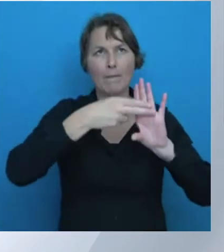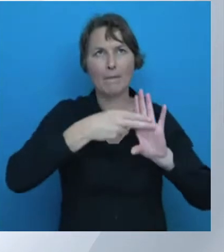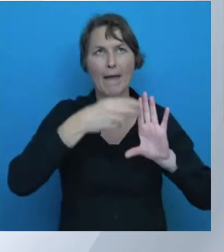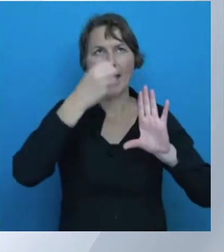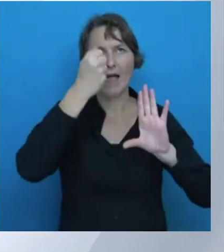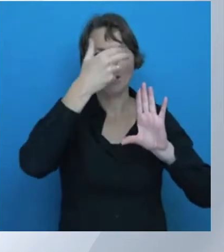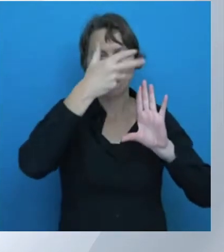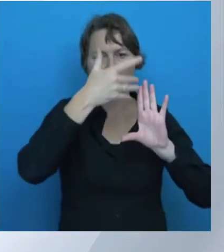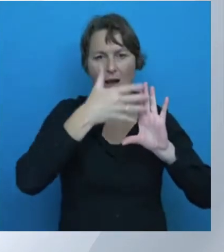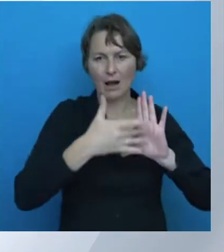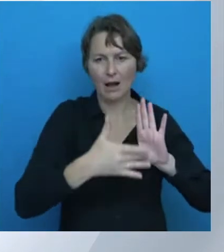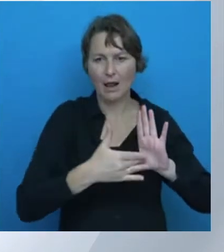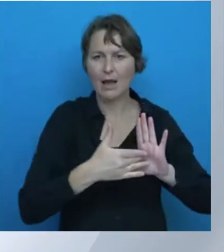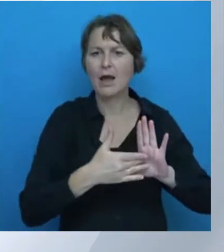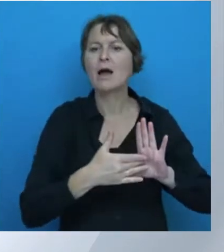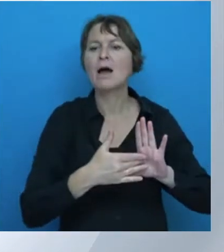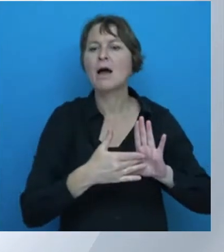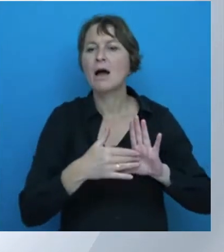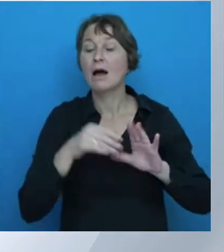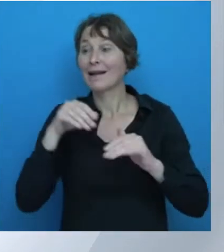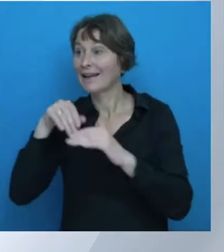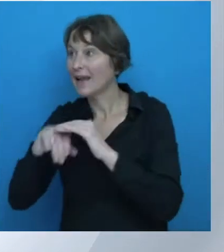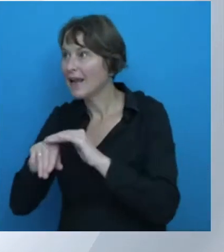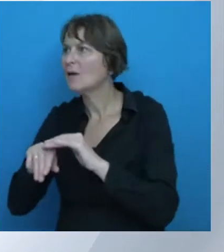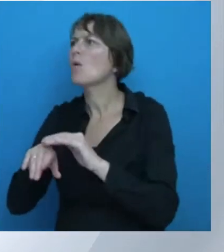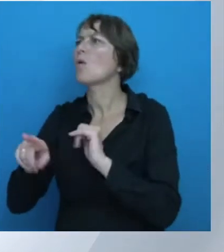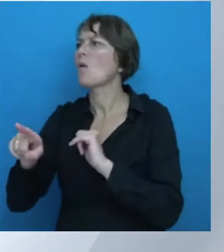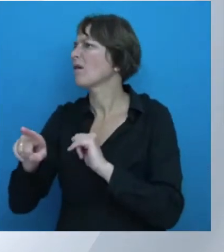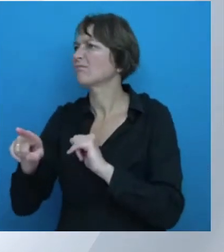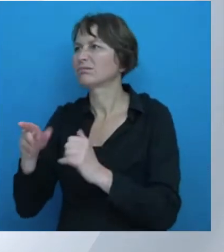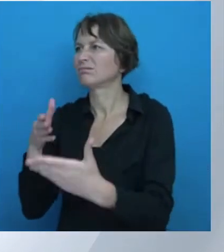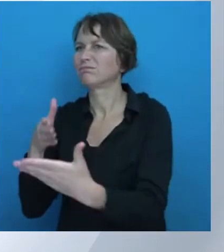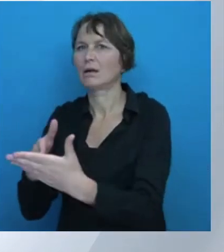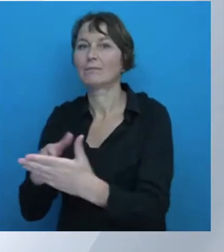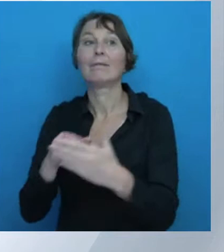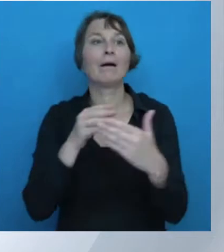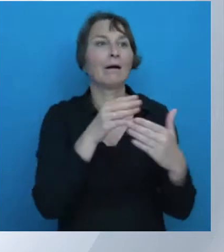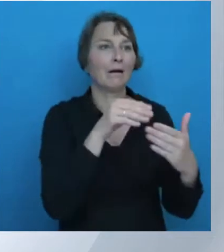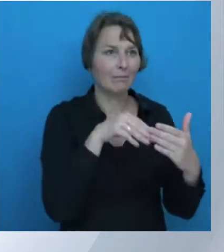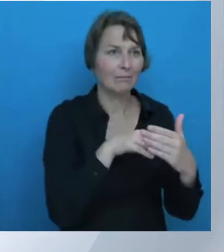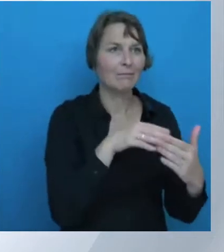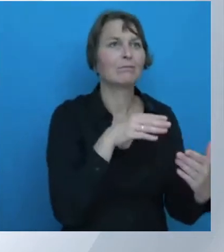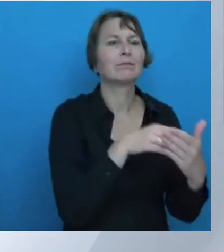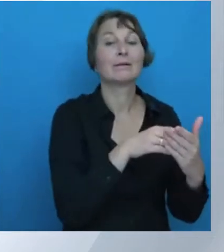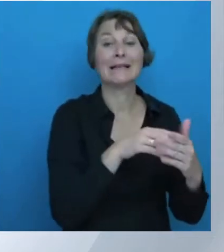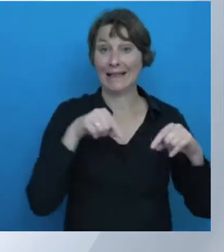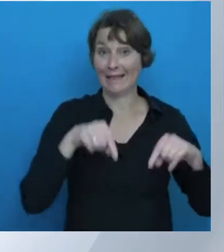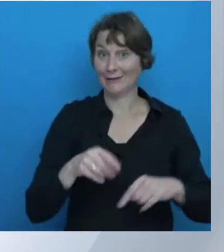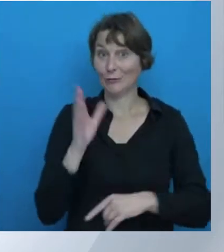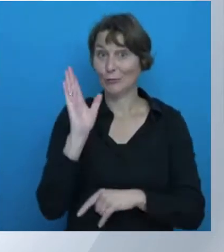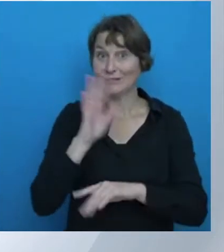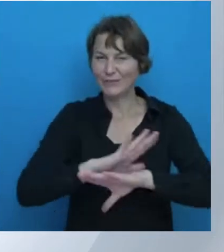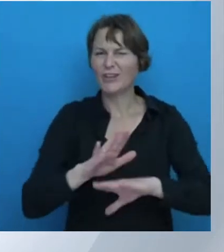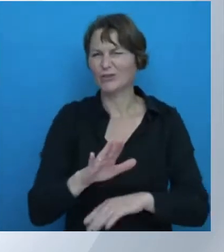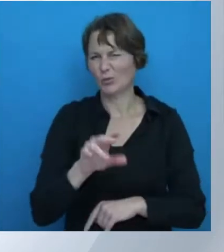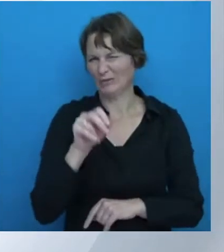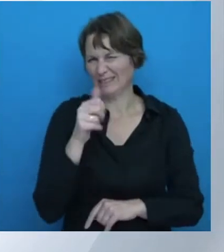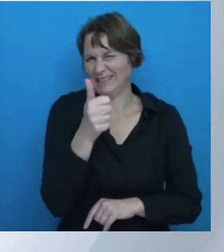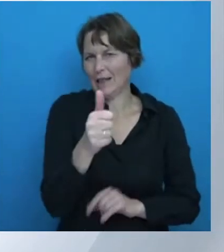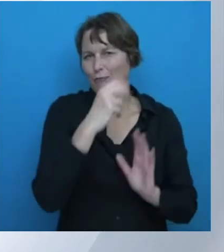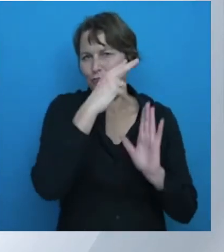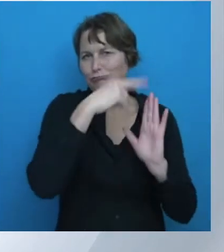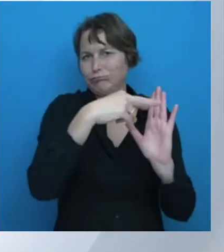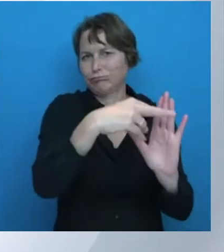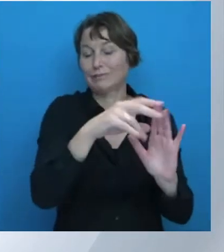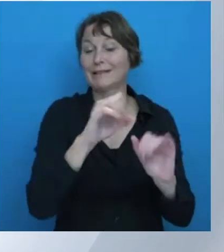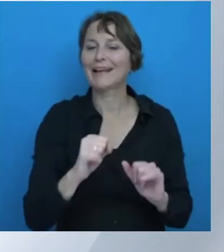by going to that link there. Remember, all the slides will be given to you at the end of the talk, and you create these empathy labs to be able